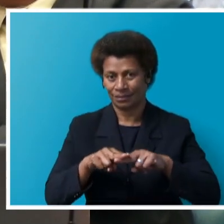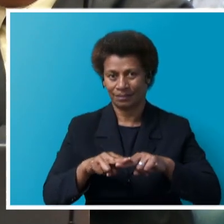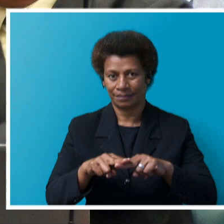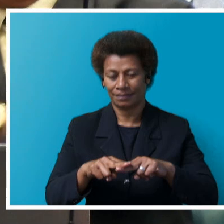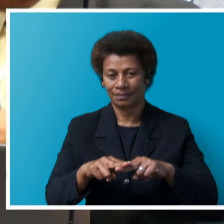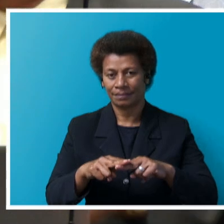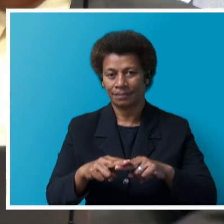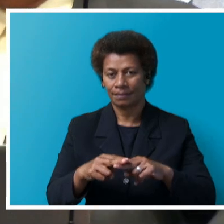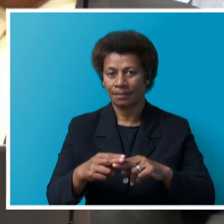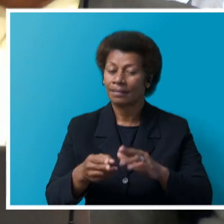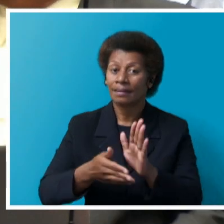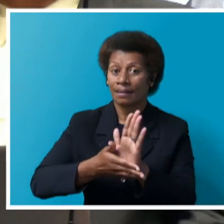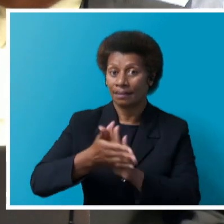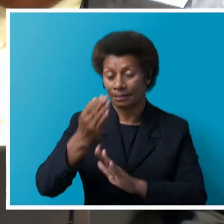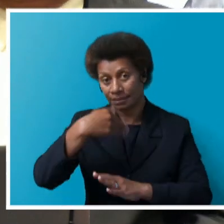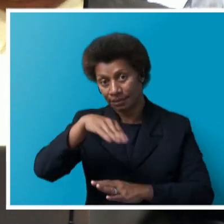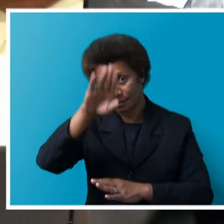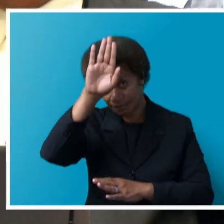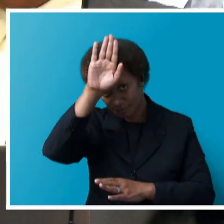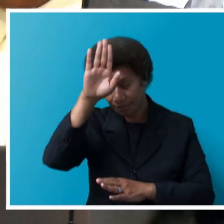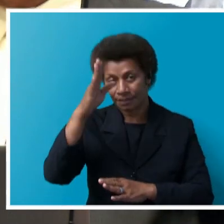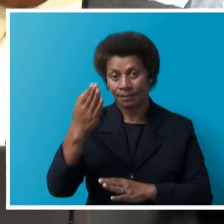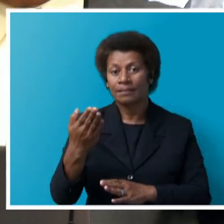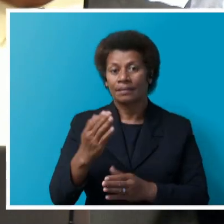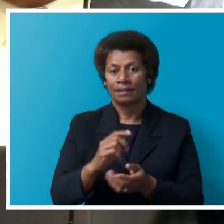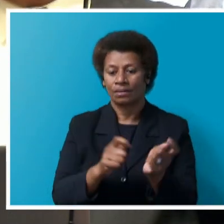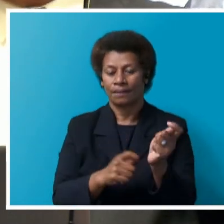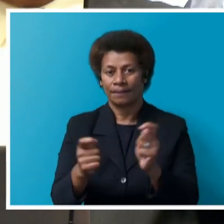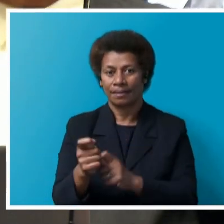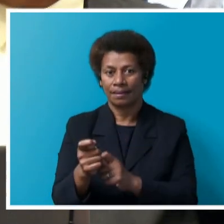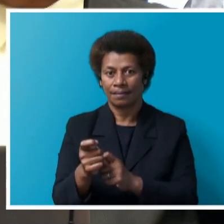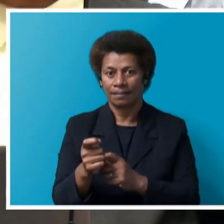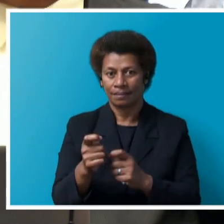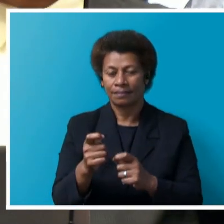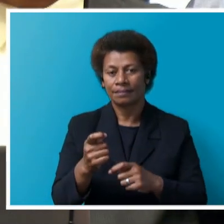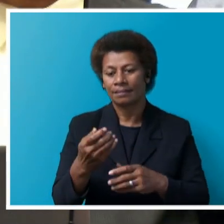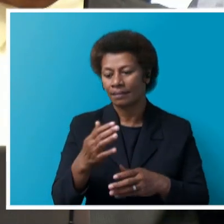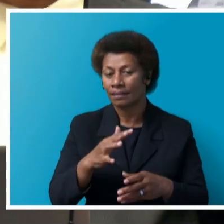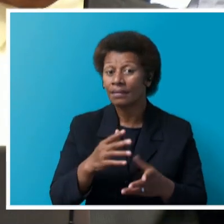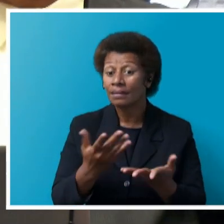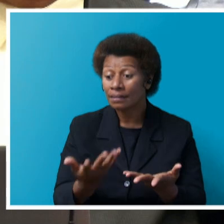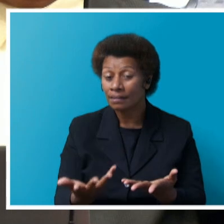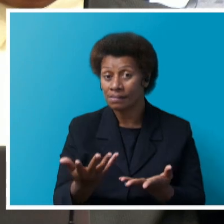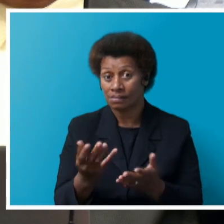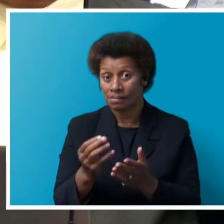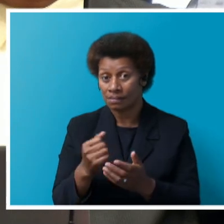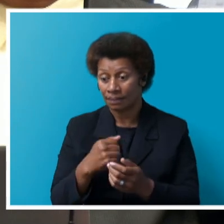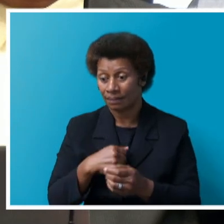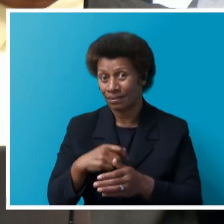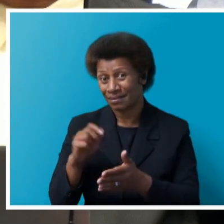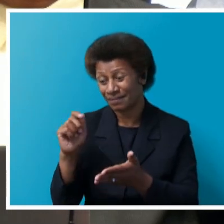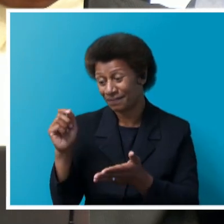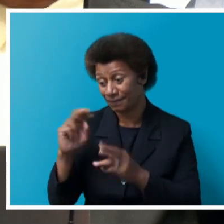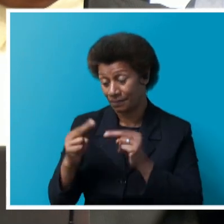spoke as a High Chief, being the head of the Tavato Confederacy and a direct descendant of one of the signatories to the deed of cession on